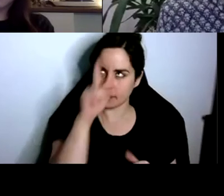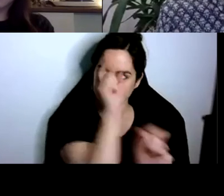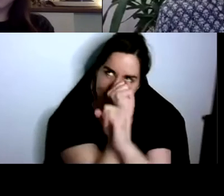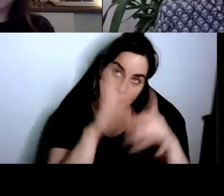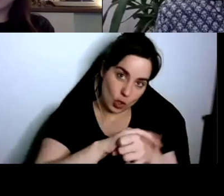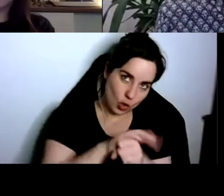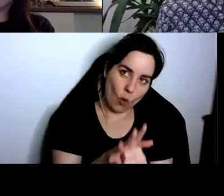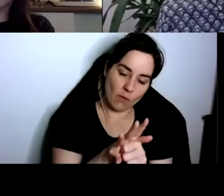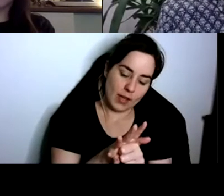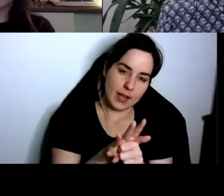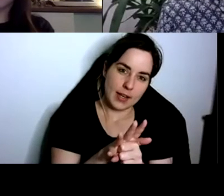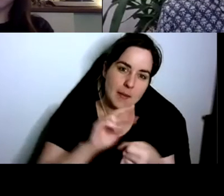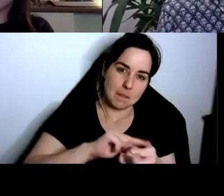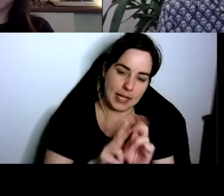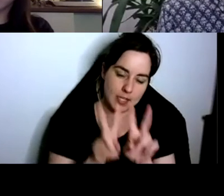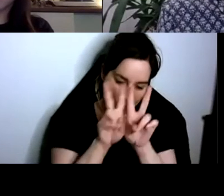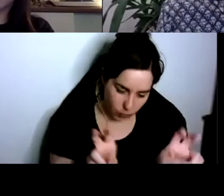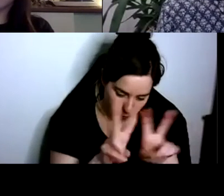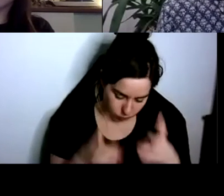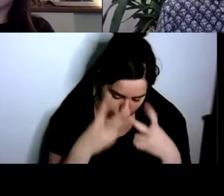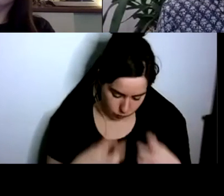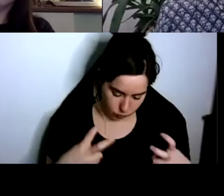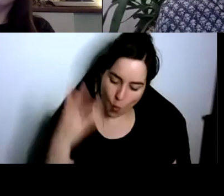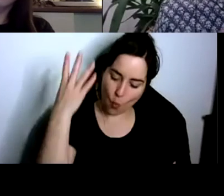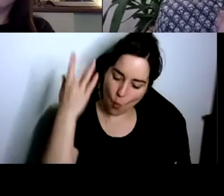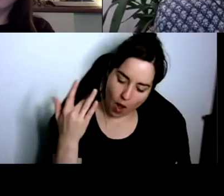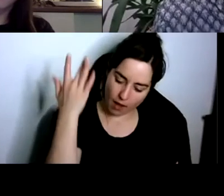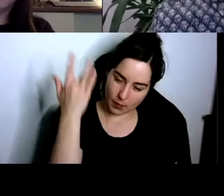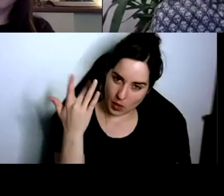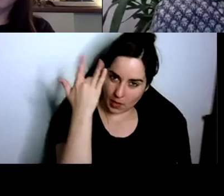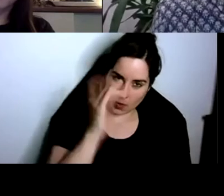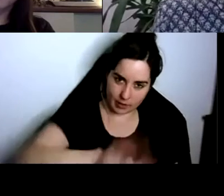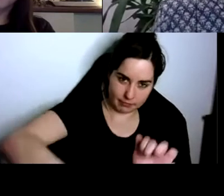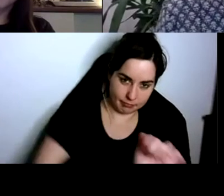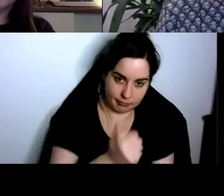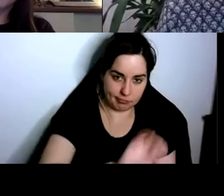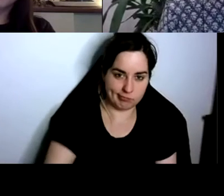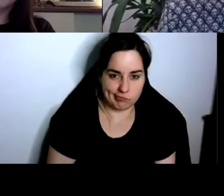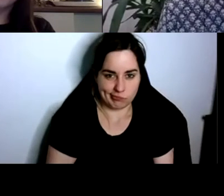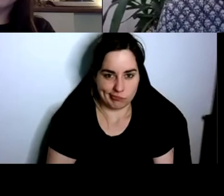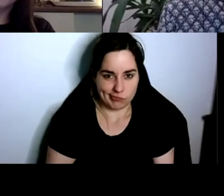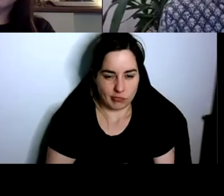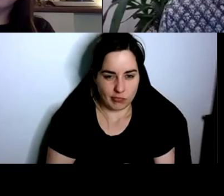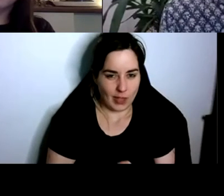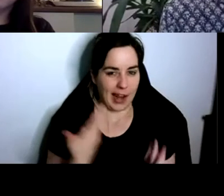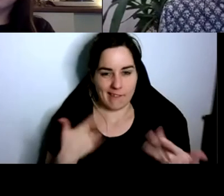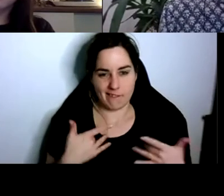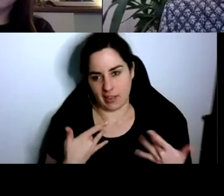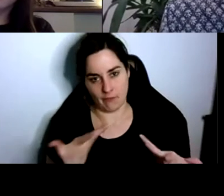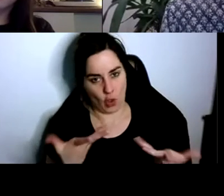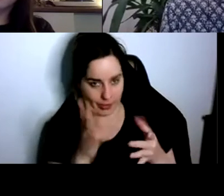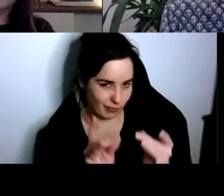interrogate, like, what are we doing it? Why are we doing it this way? And I already shared a bit that I think, you know, we stumbled this